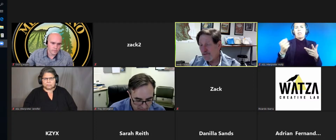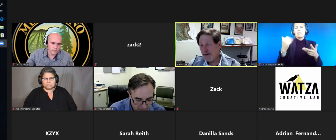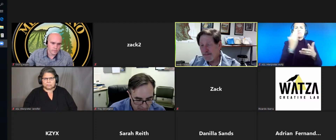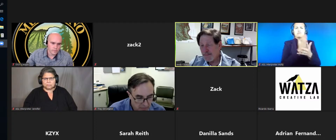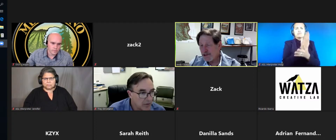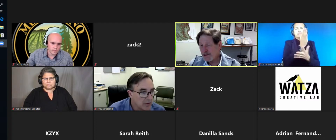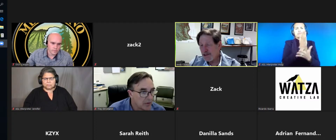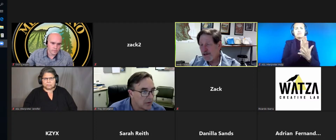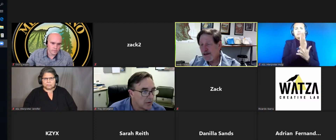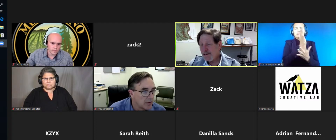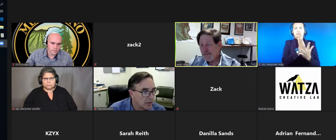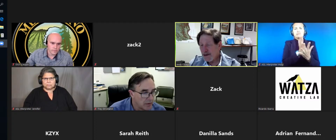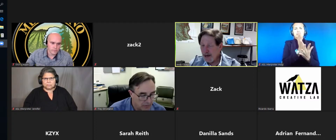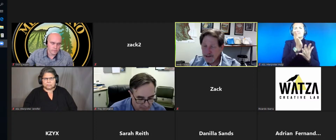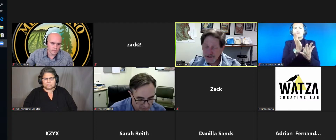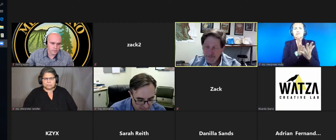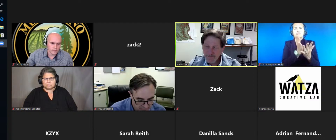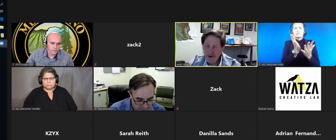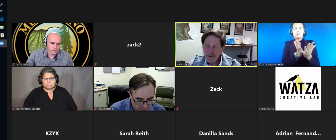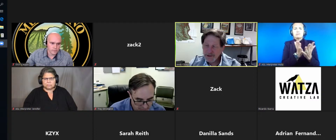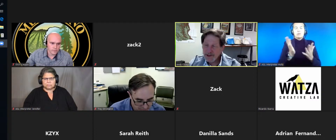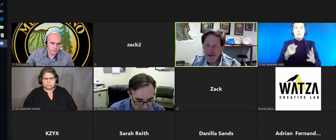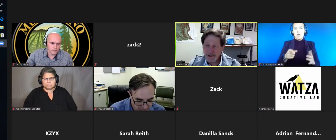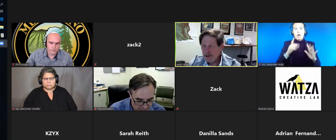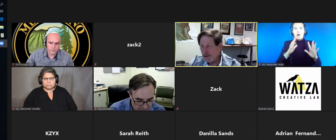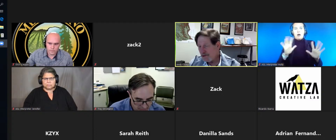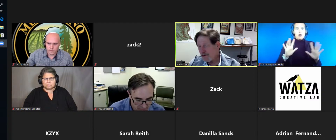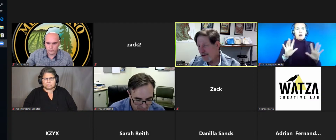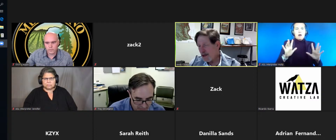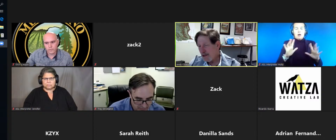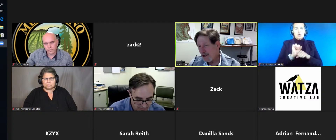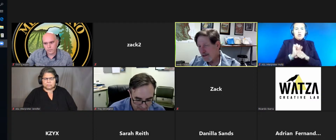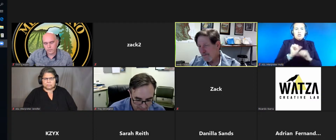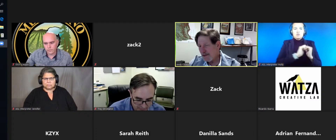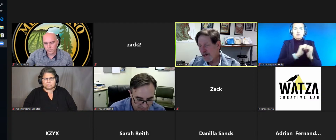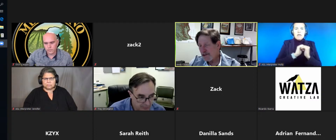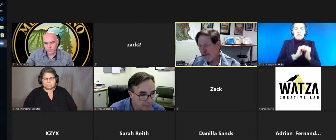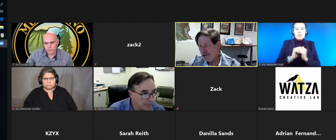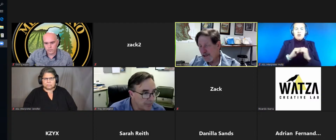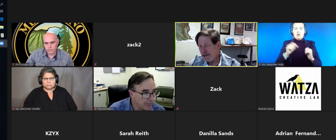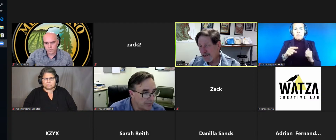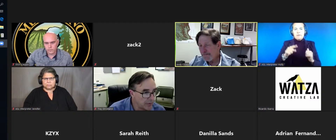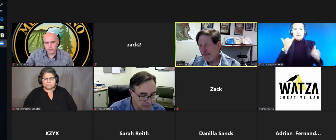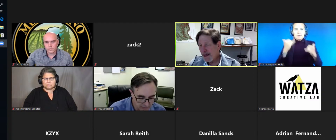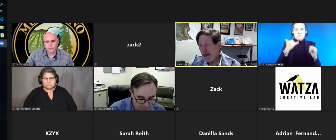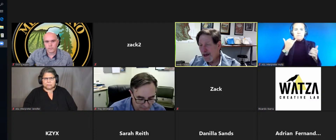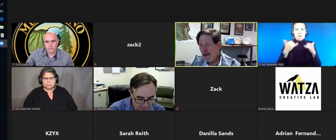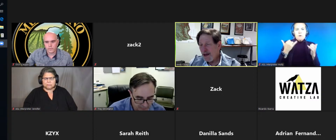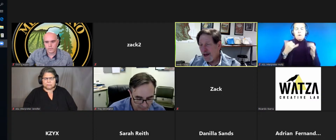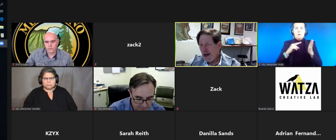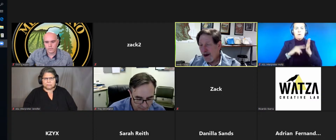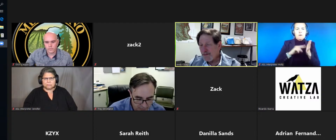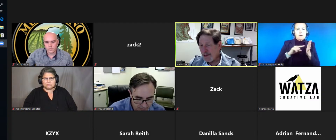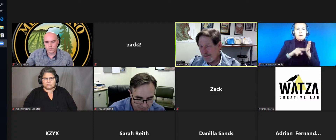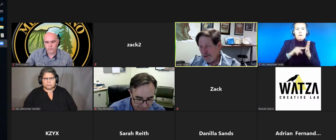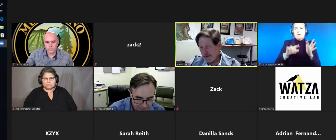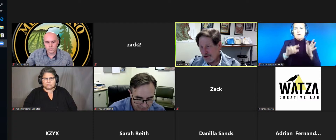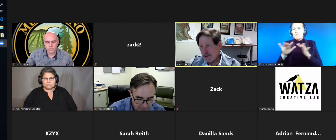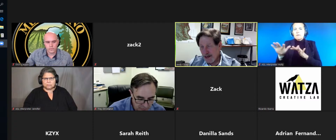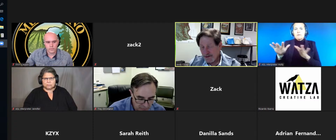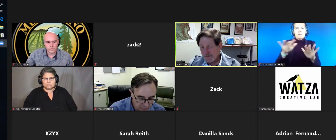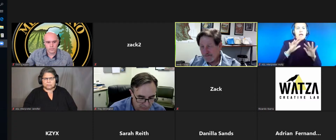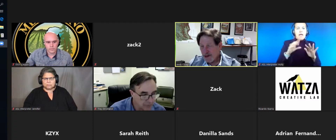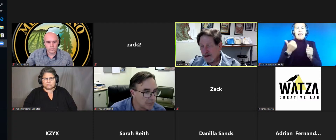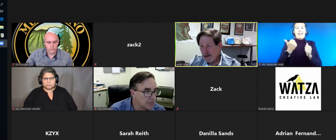branches of government pitched in. They were answering phones, and they were doing the contact investigation and tracing. Everybody